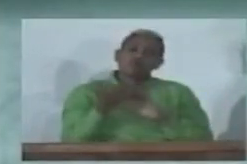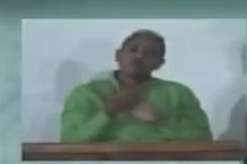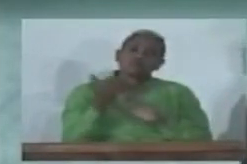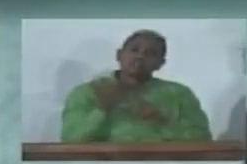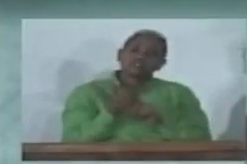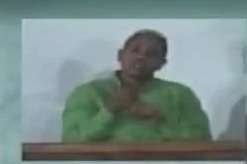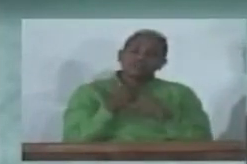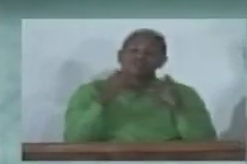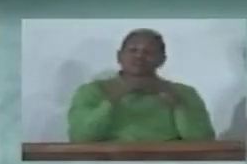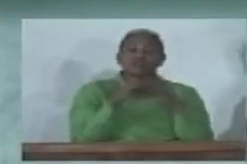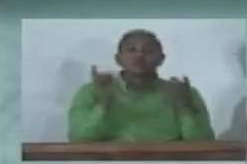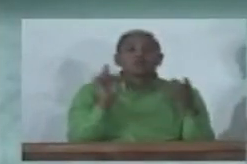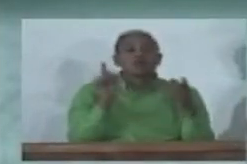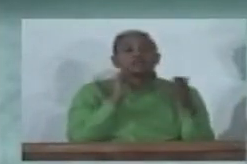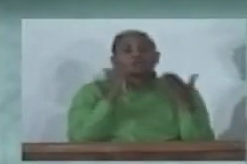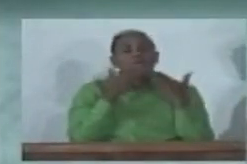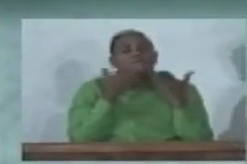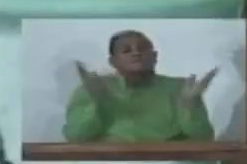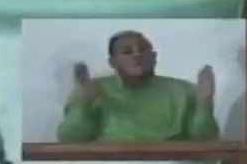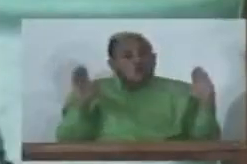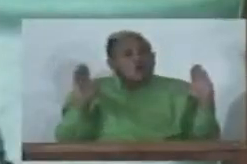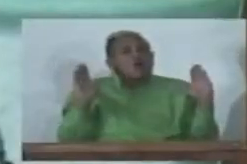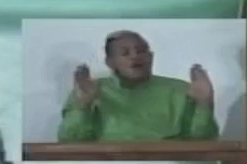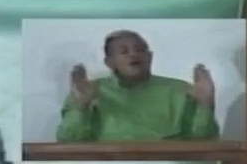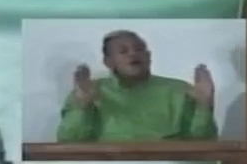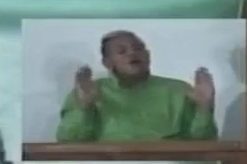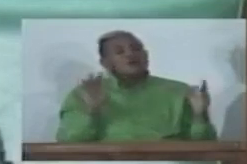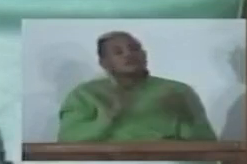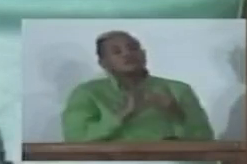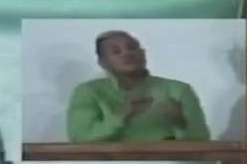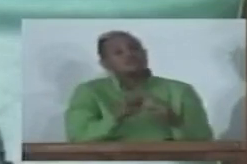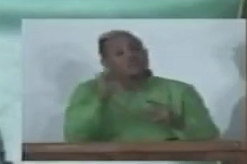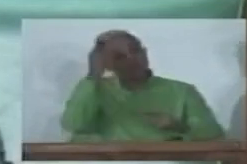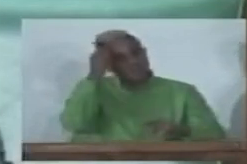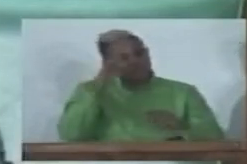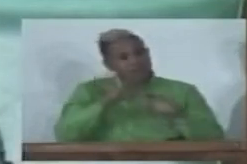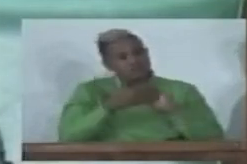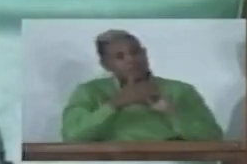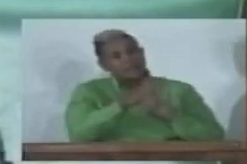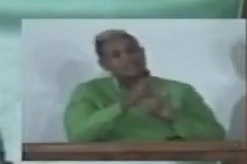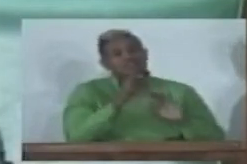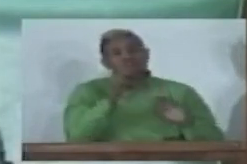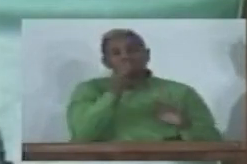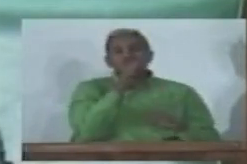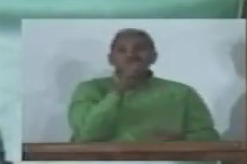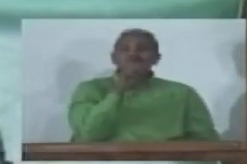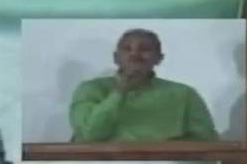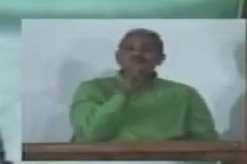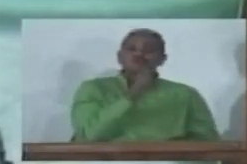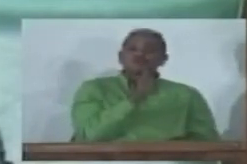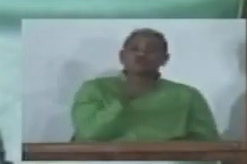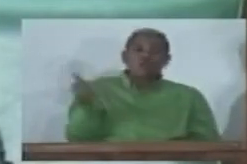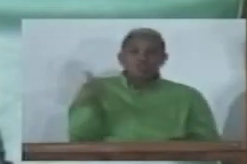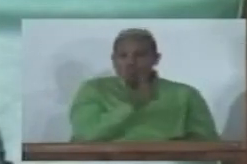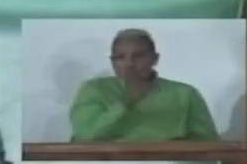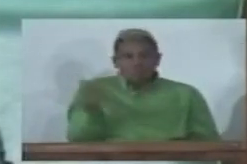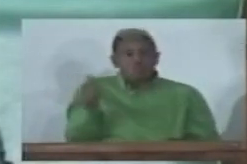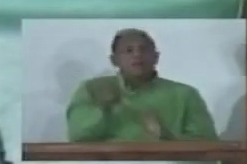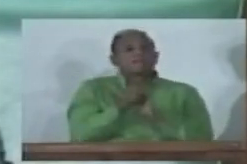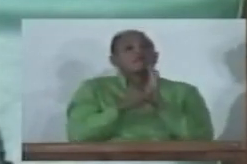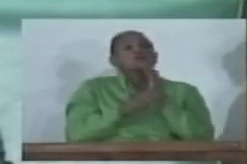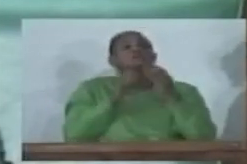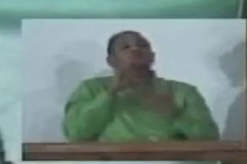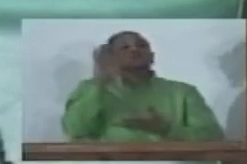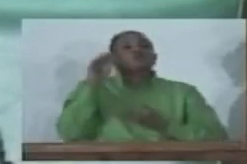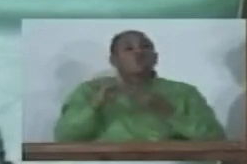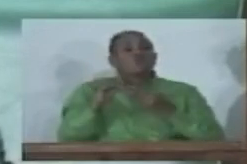colleagues, within the broader context of the government of Jamaica's transport policy, which itself is a subset of the